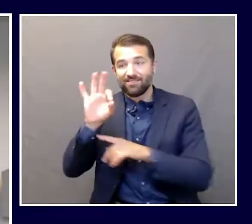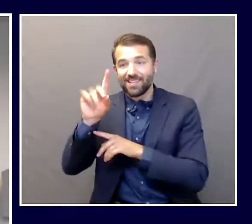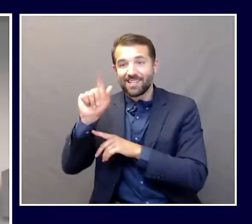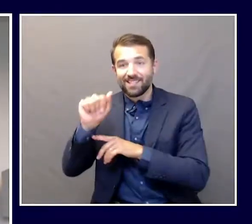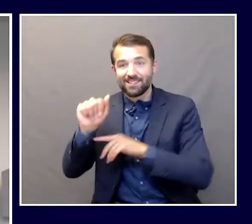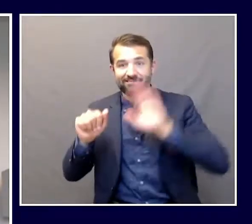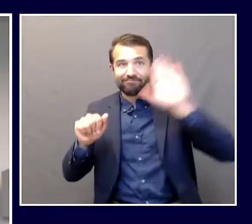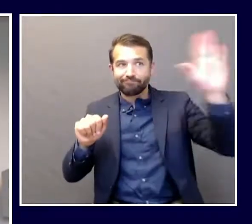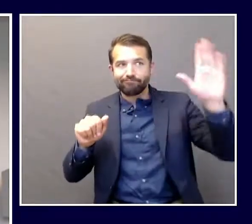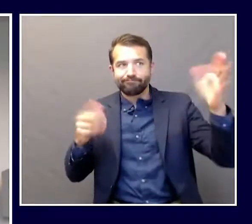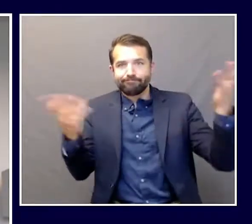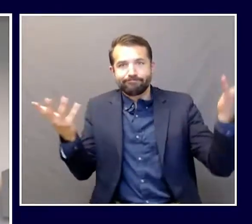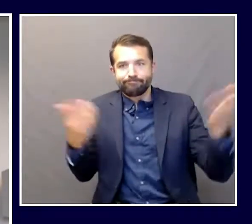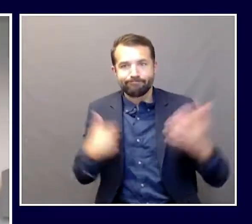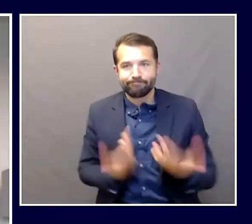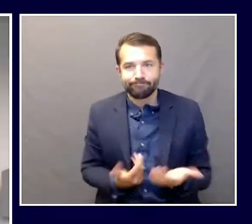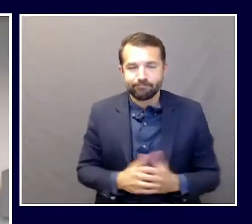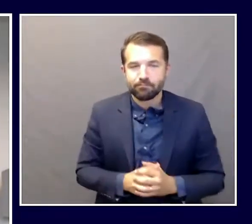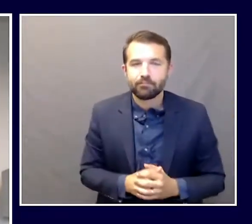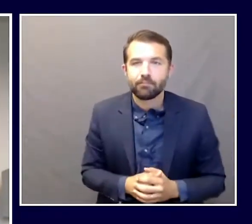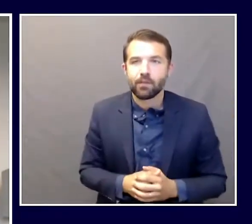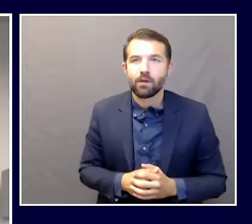next.